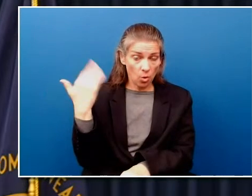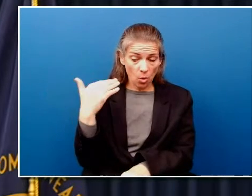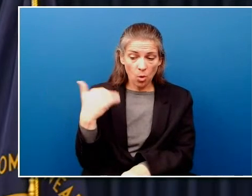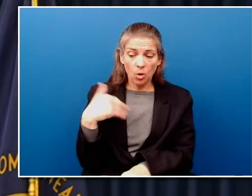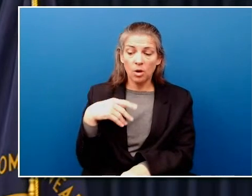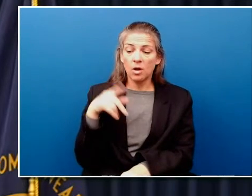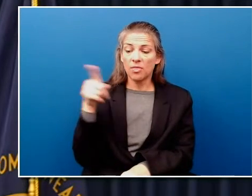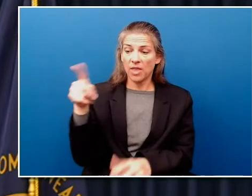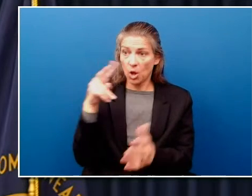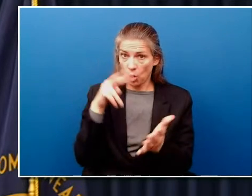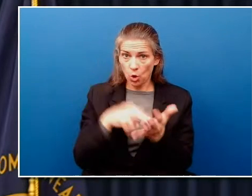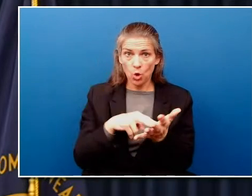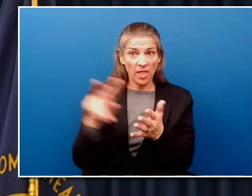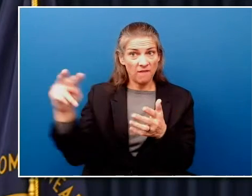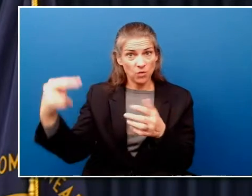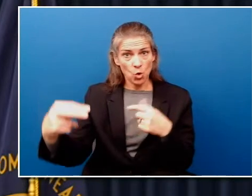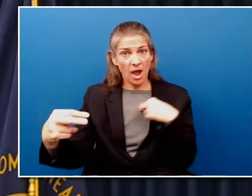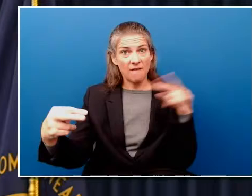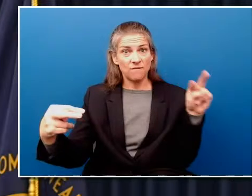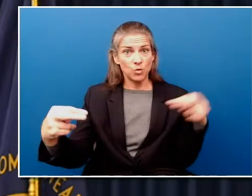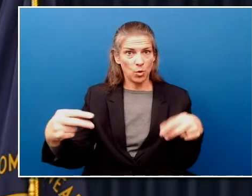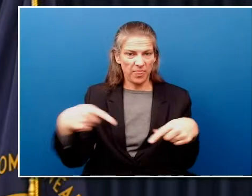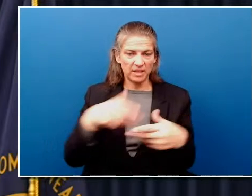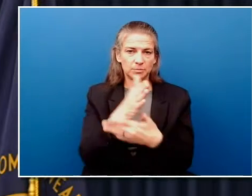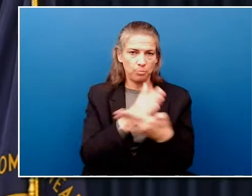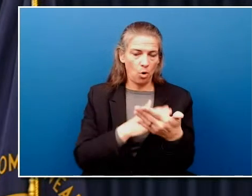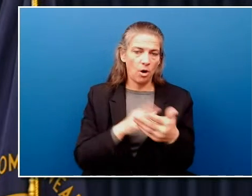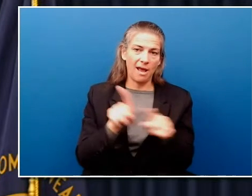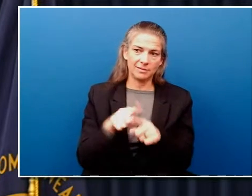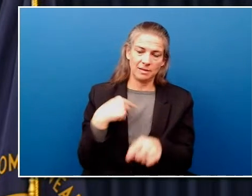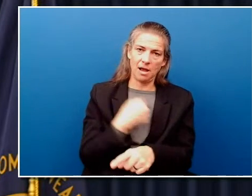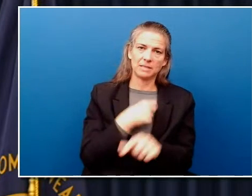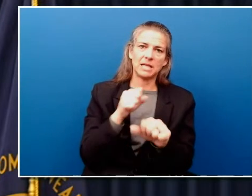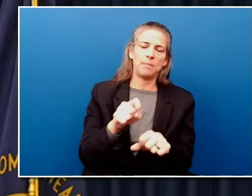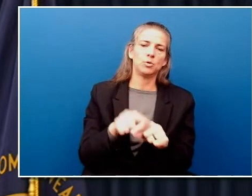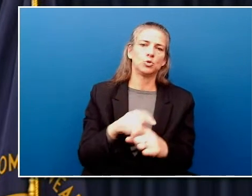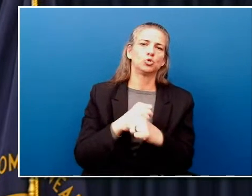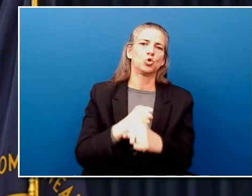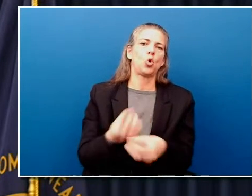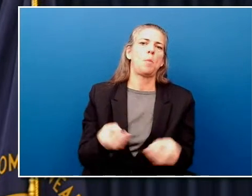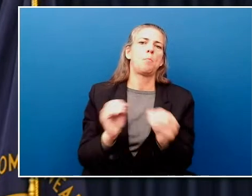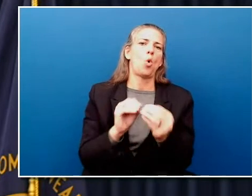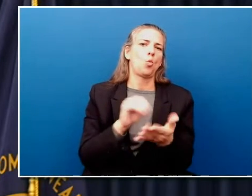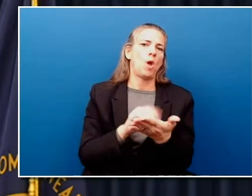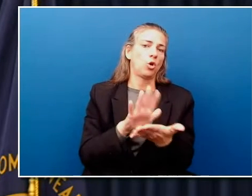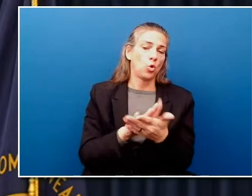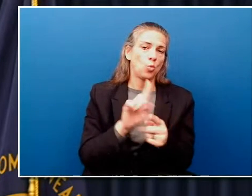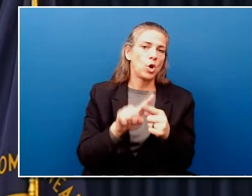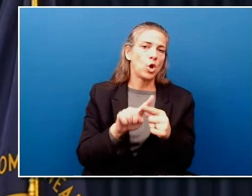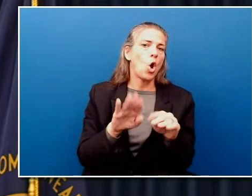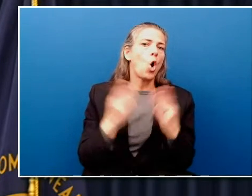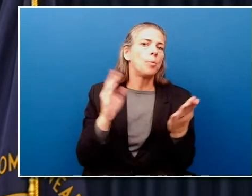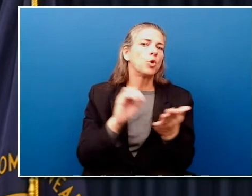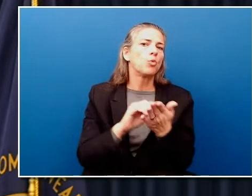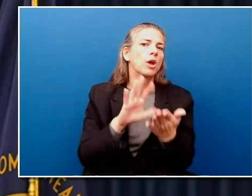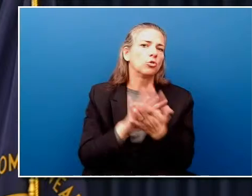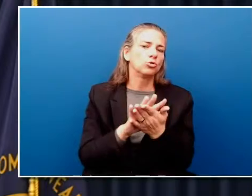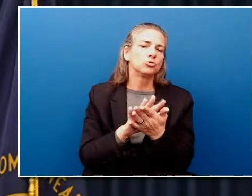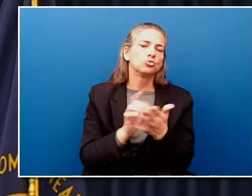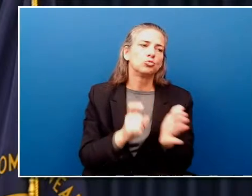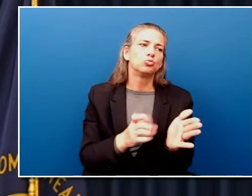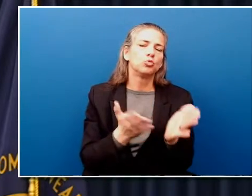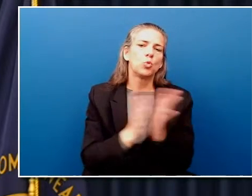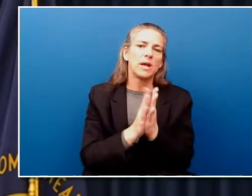in one way. I view this part of it as us being able to secure more records when an open records request is